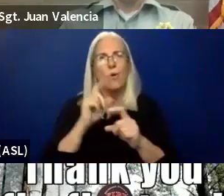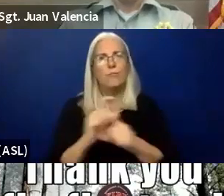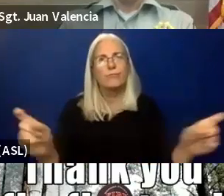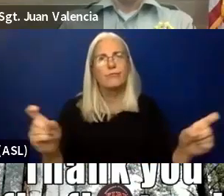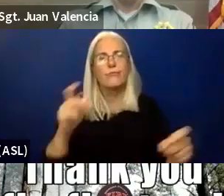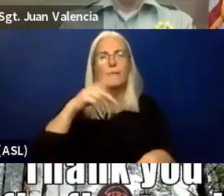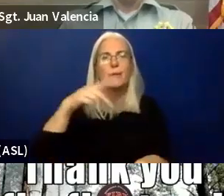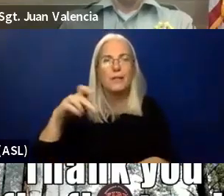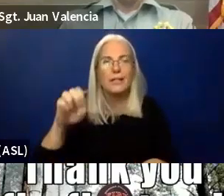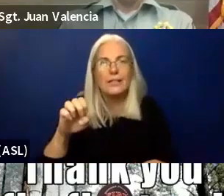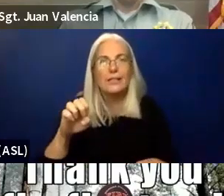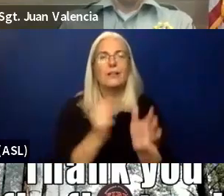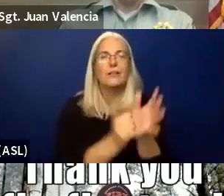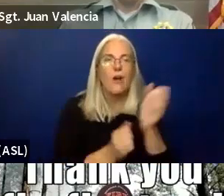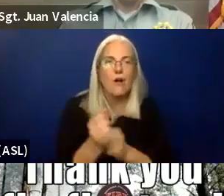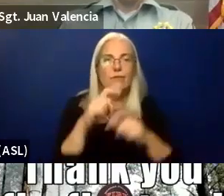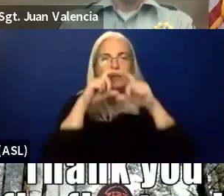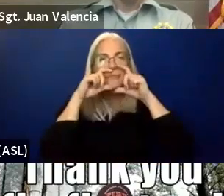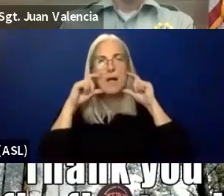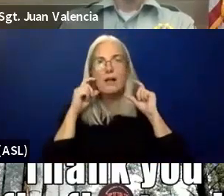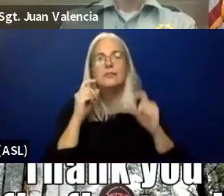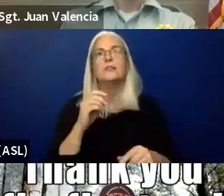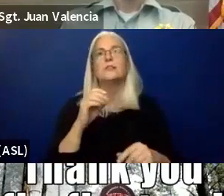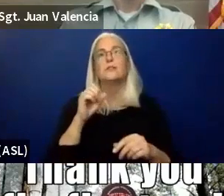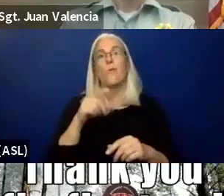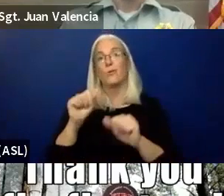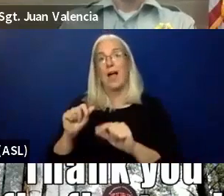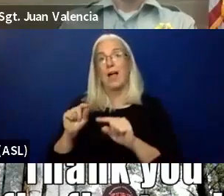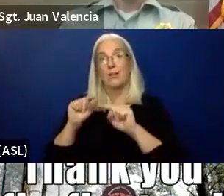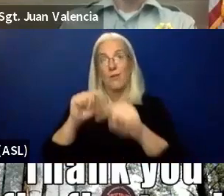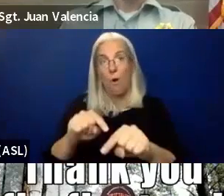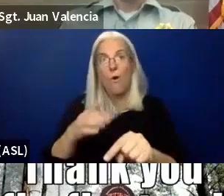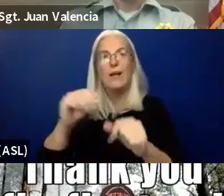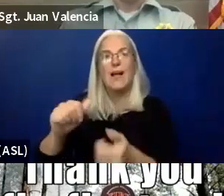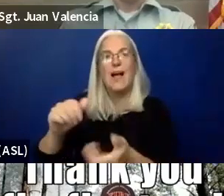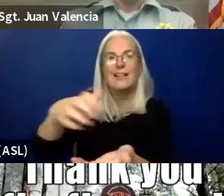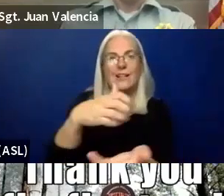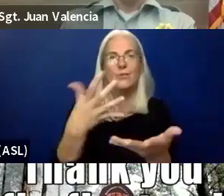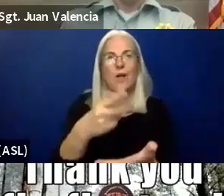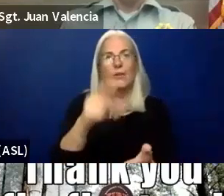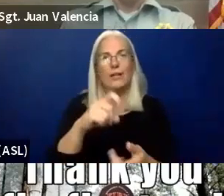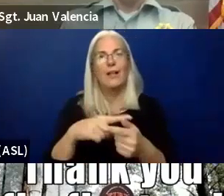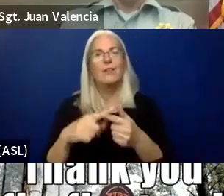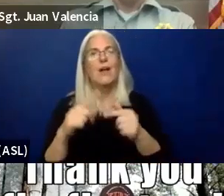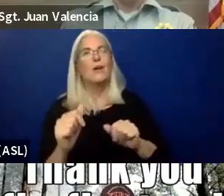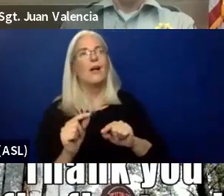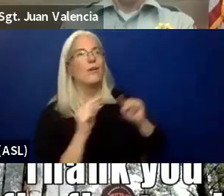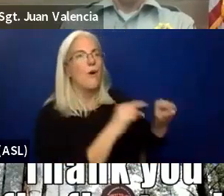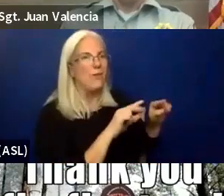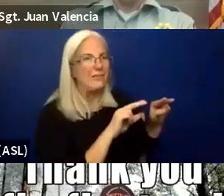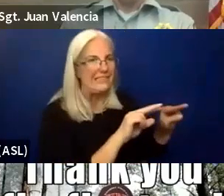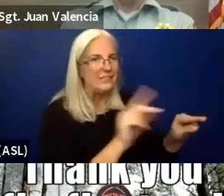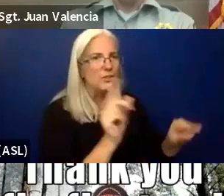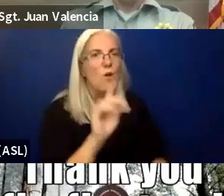you can go and visit your ashes and poke around your ashes, the suits and the personal protective